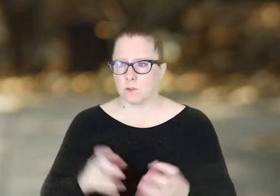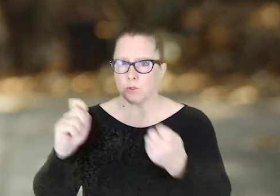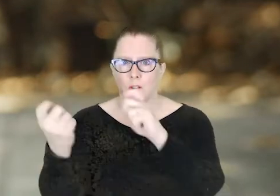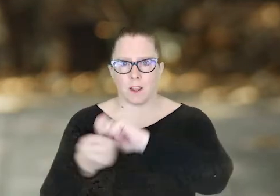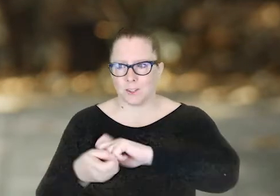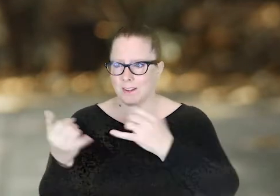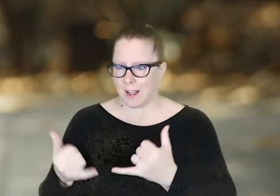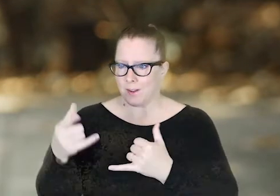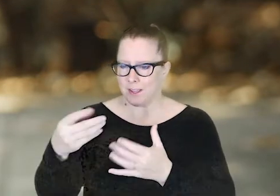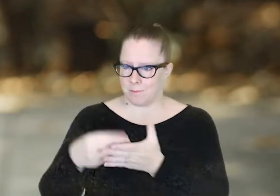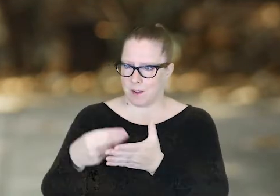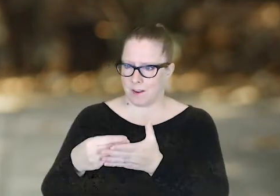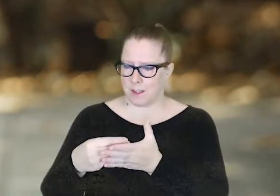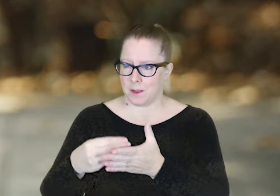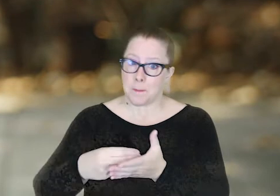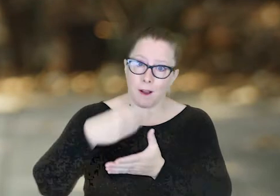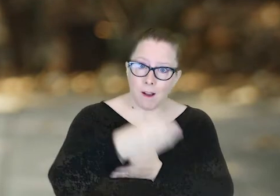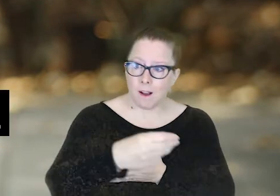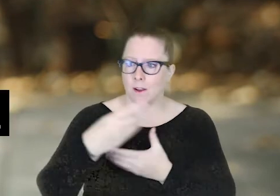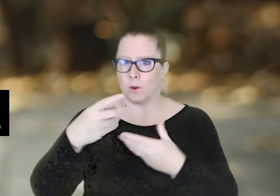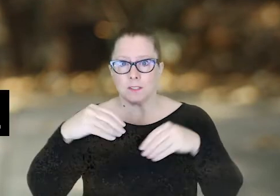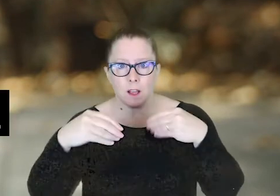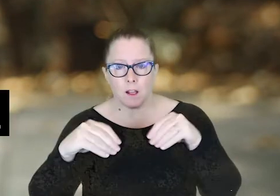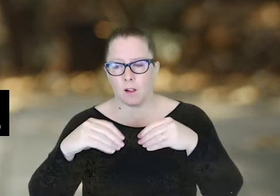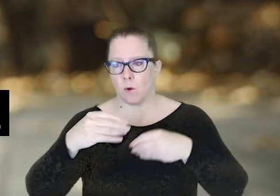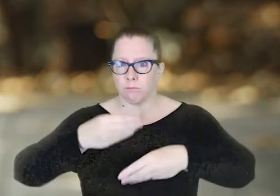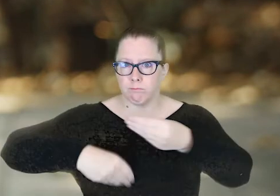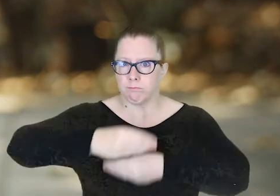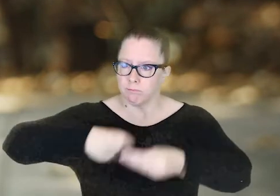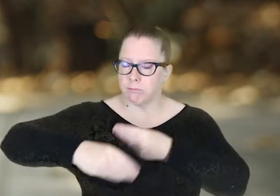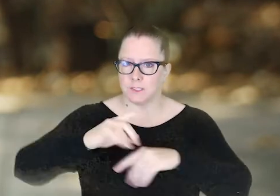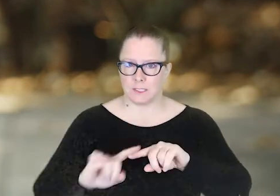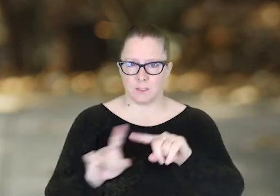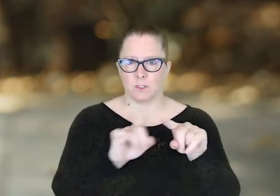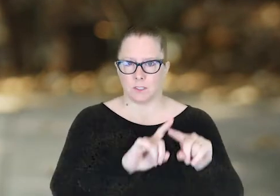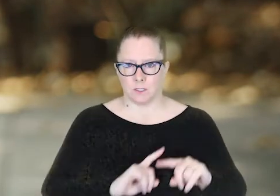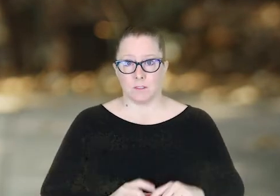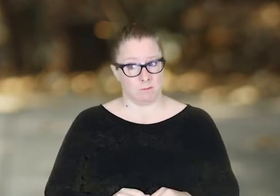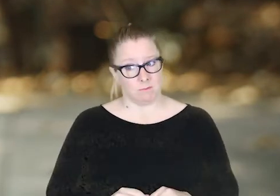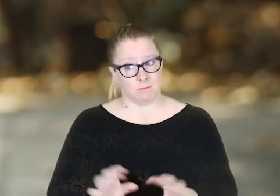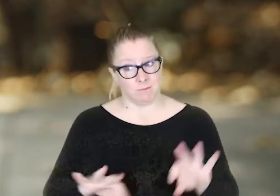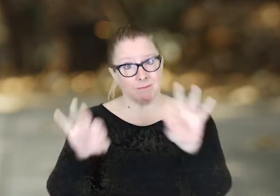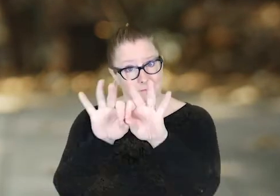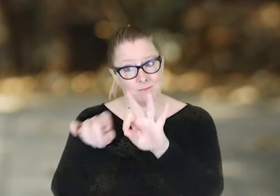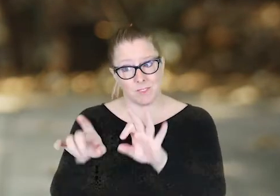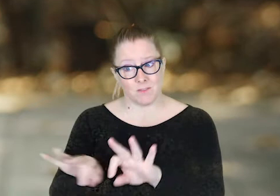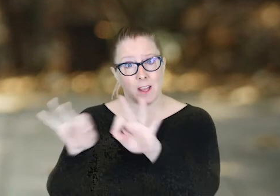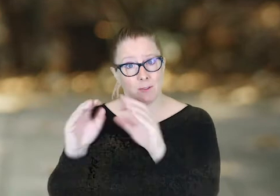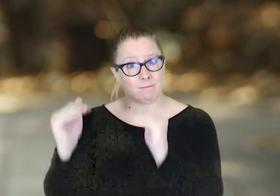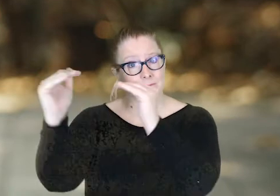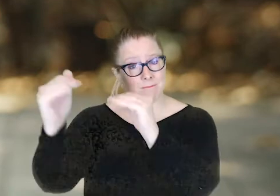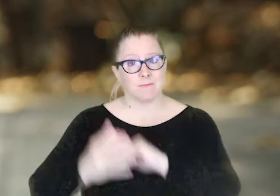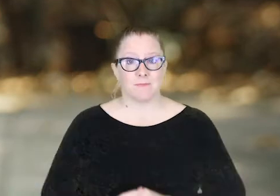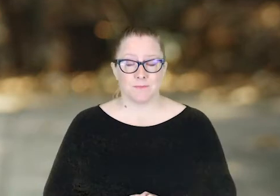to as a tax spender, to a taxpayer, somebody that's generating value. So accessibility is really important to push up